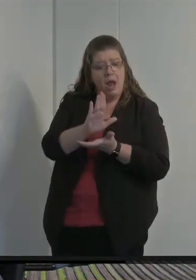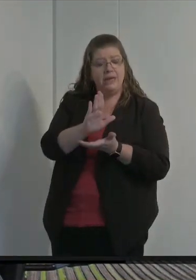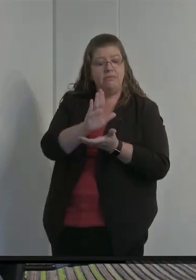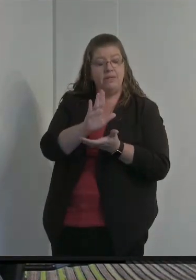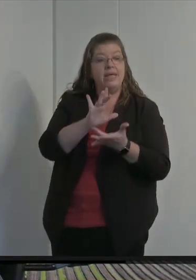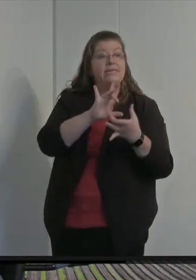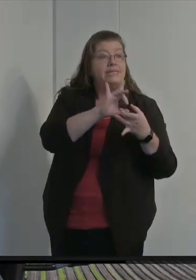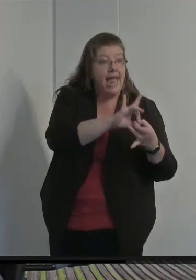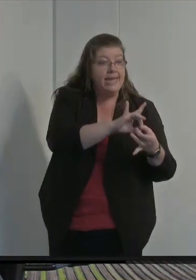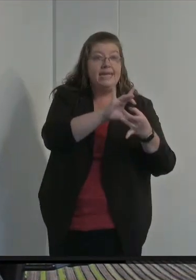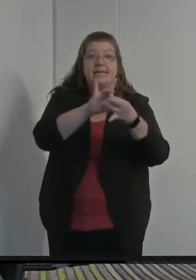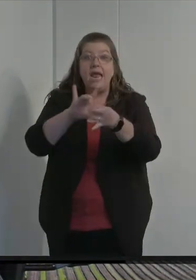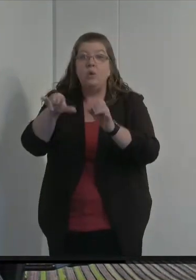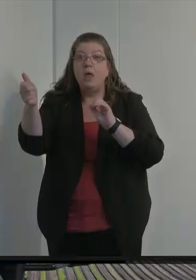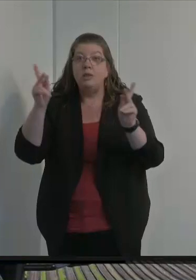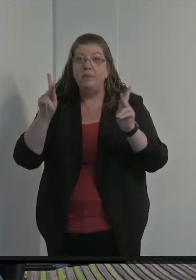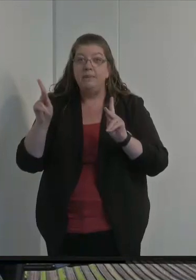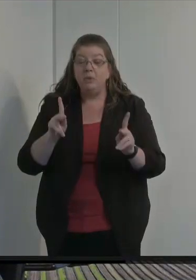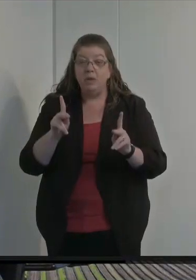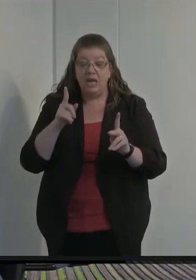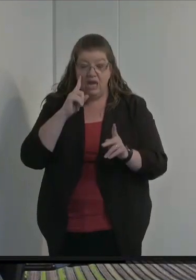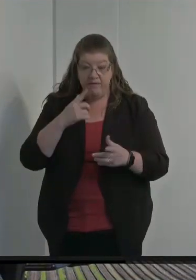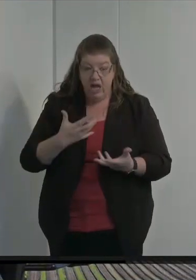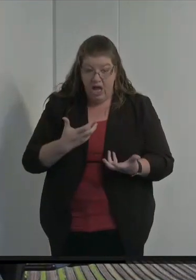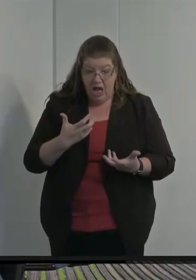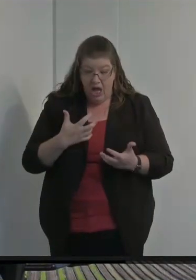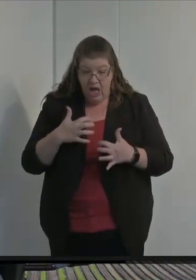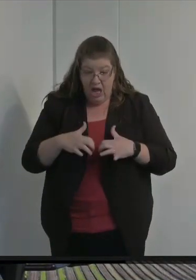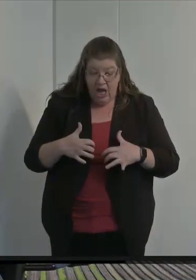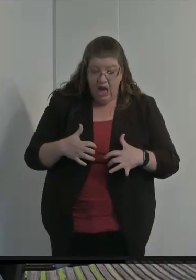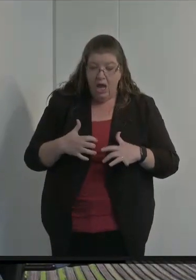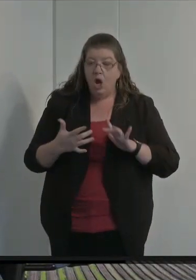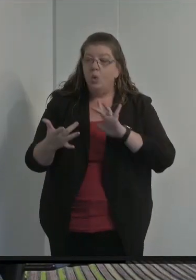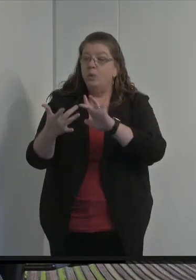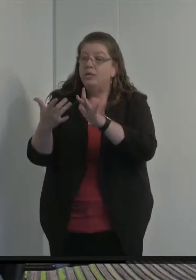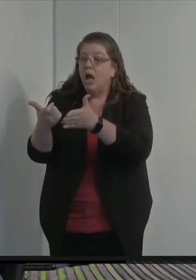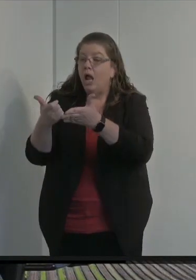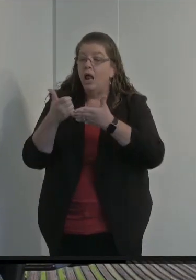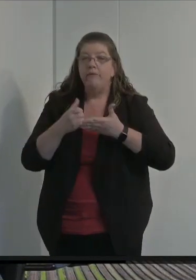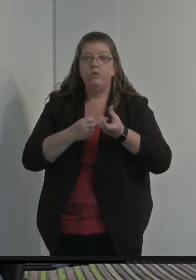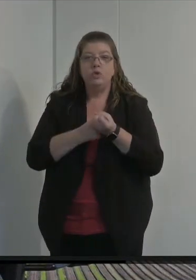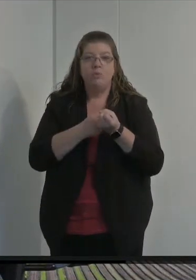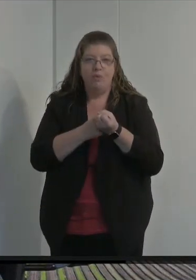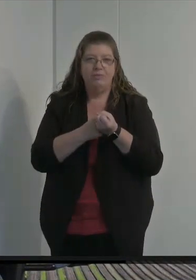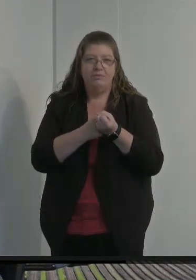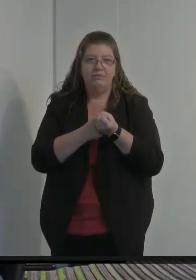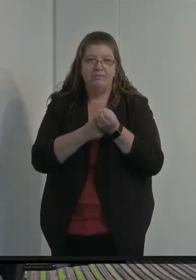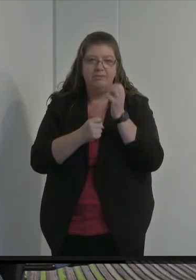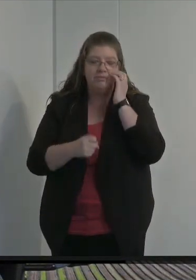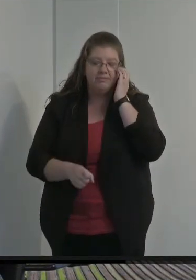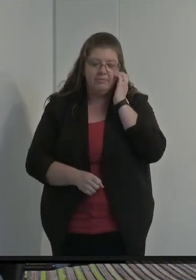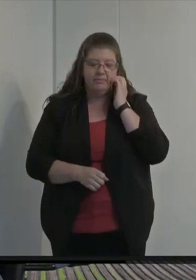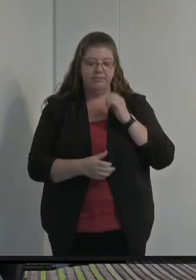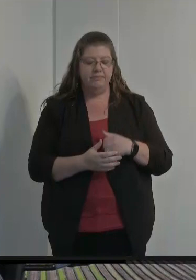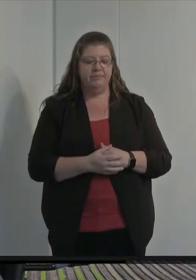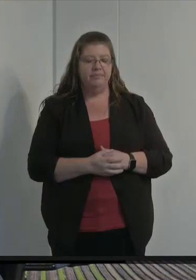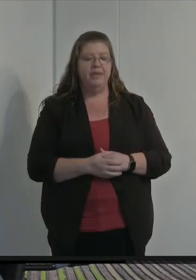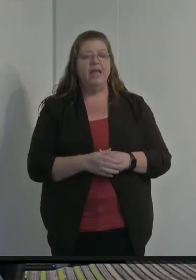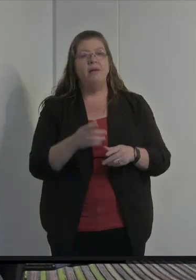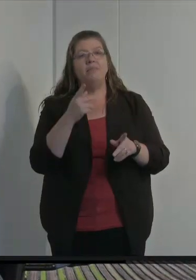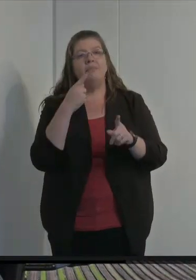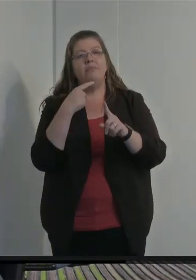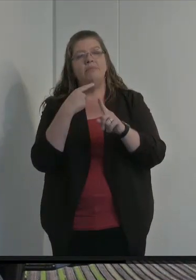others and reach out for support when needed. In addition, keep your eye on the